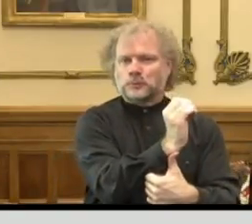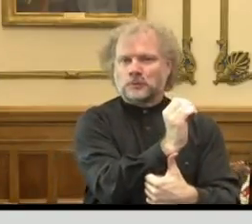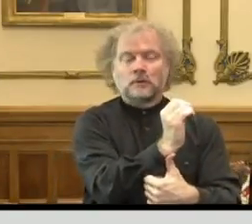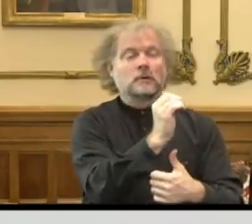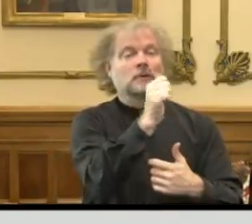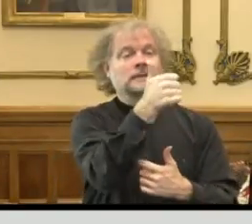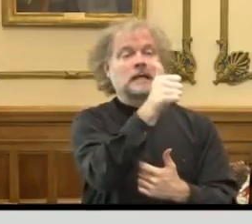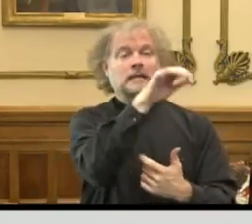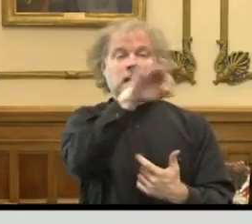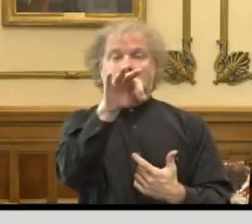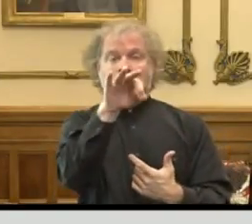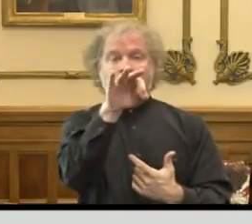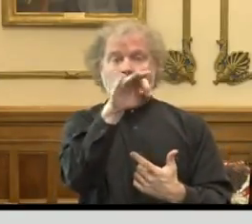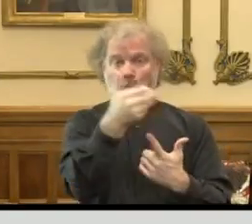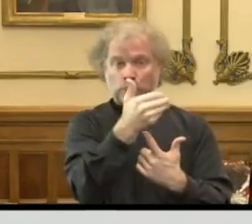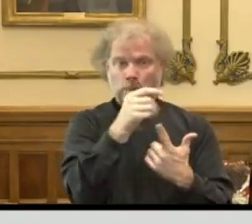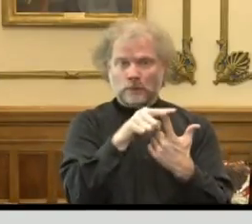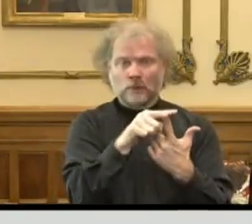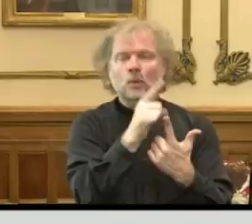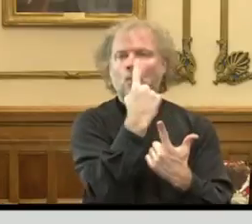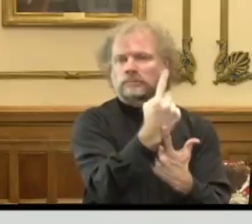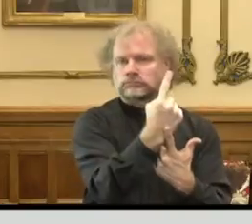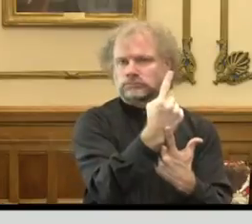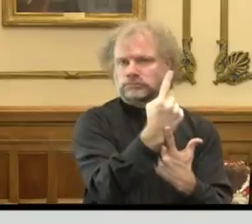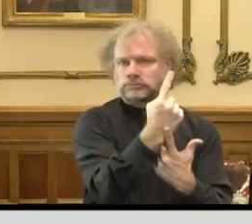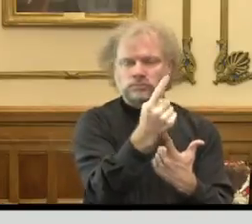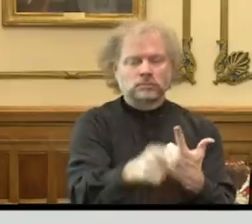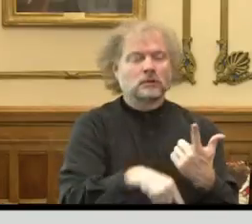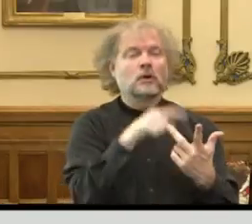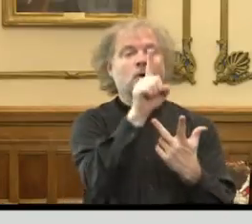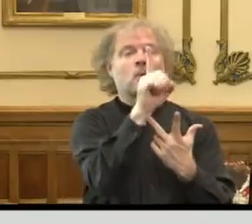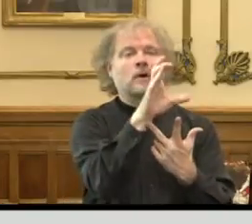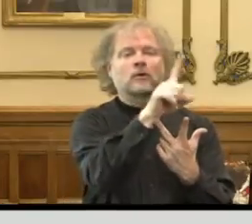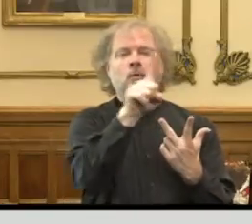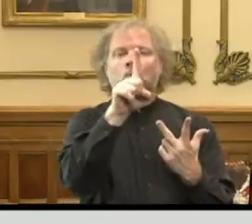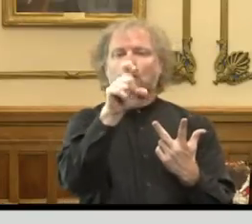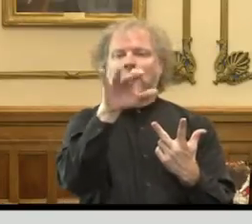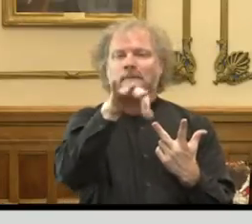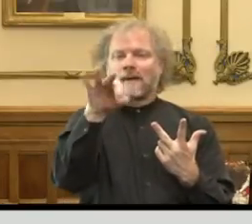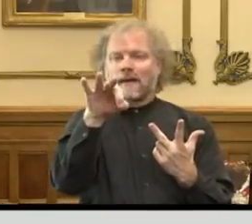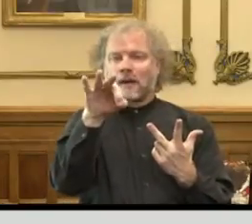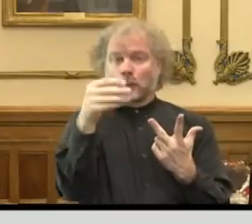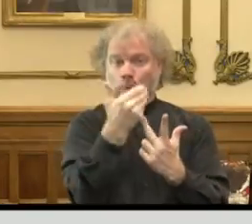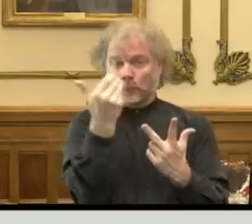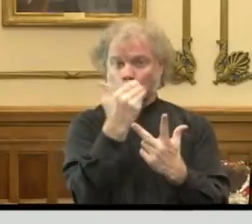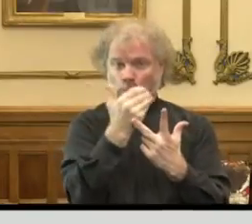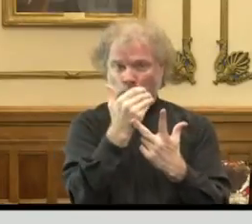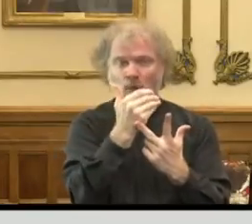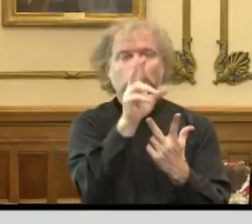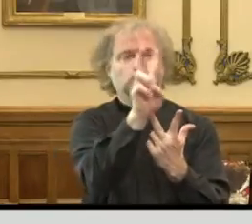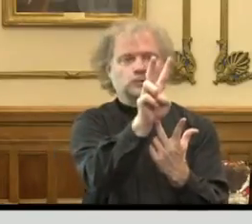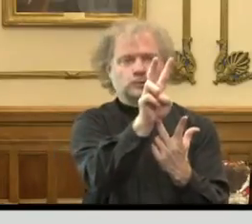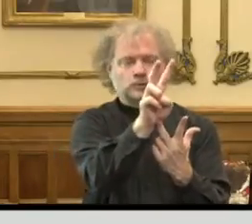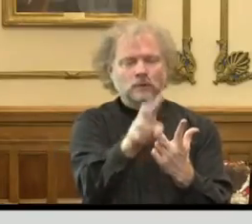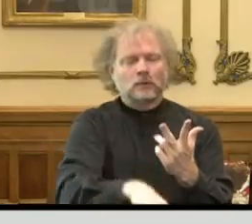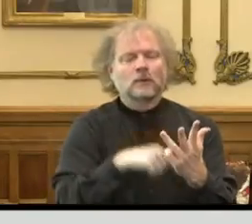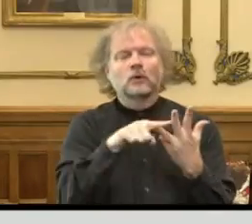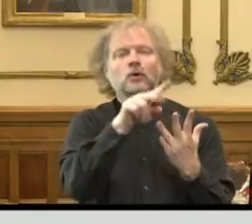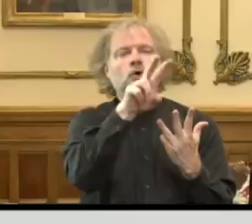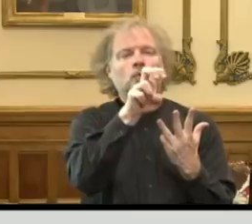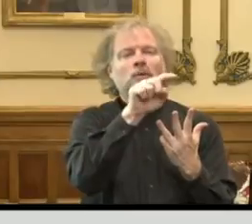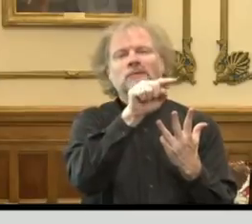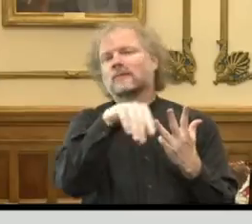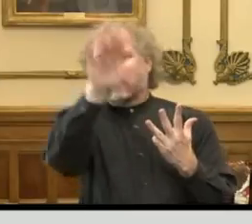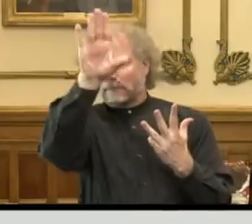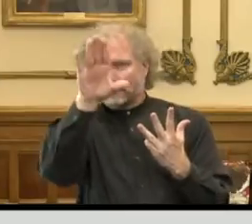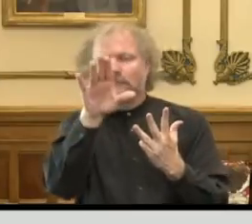10 to 99 new cases will receive a score of 1. 100 to 199 new cases will score a 2. 200 or more new